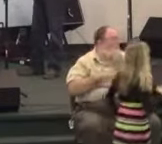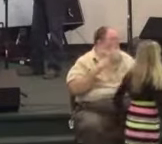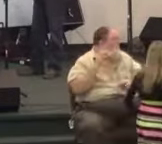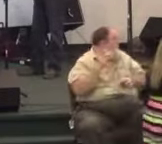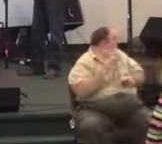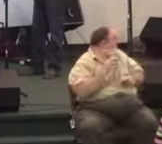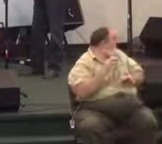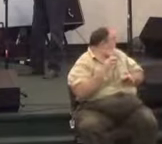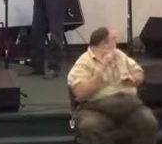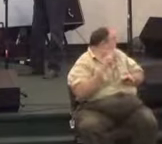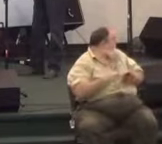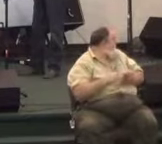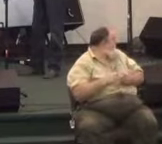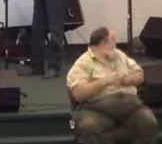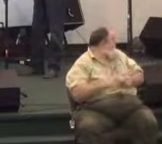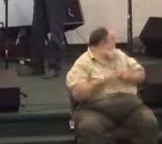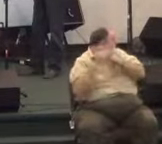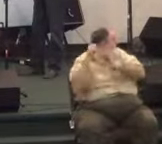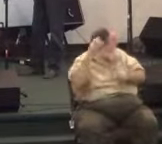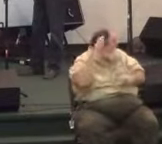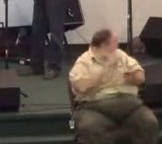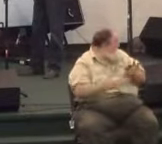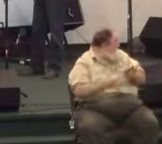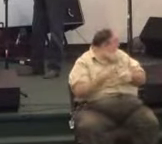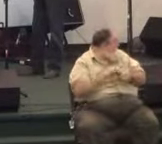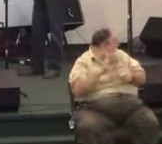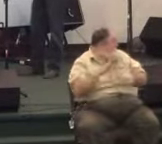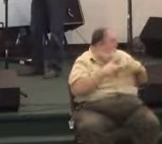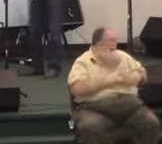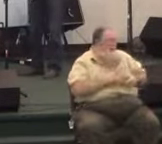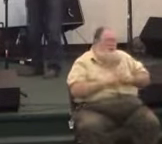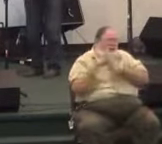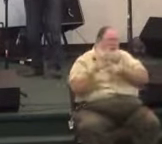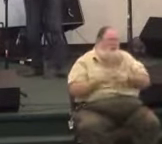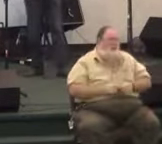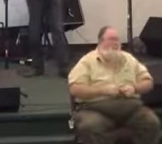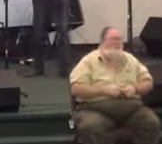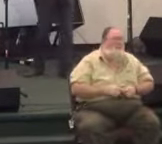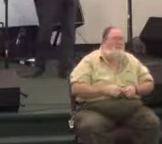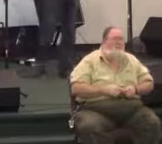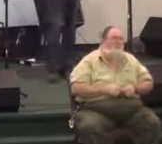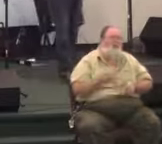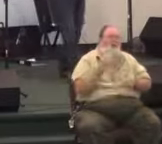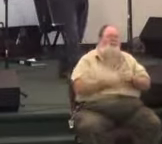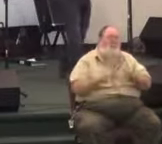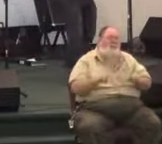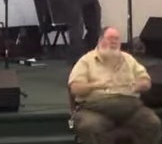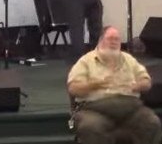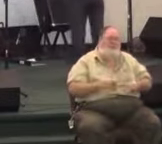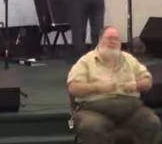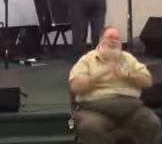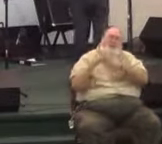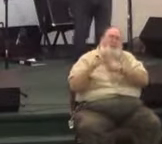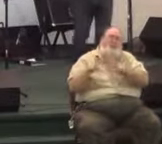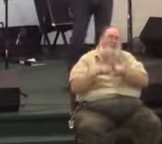compulsion, for God loves a cheerful giver. Each man should give what he's put in his heart. And that's what we